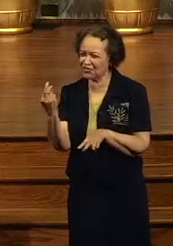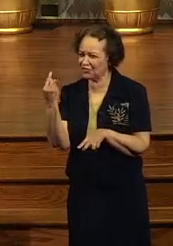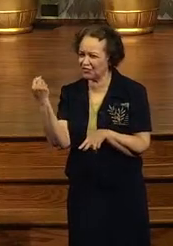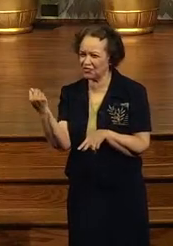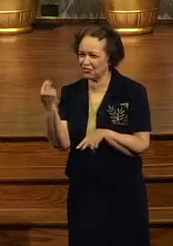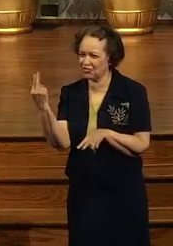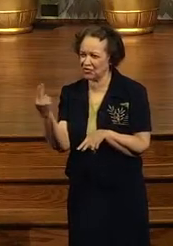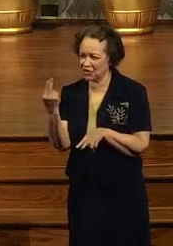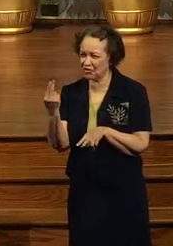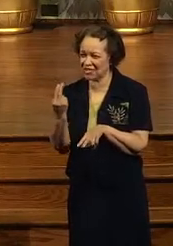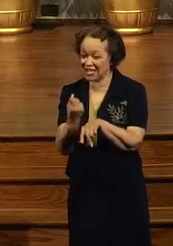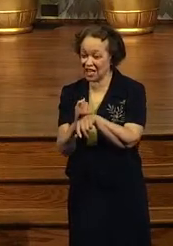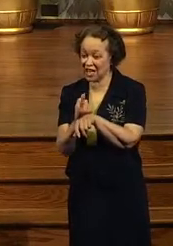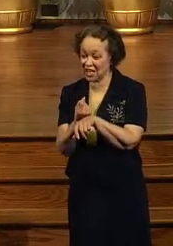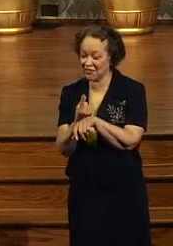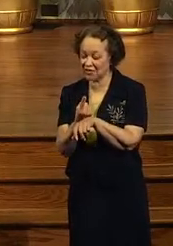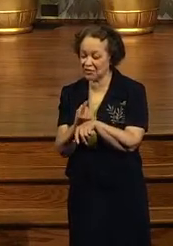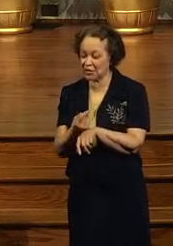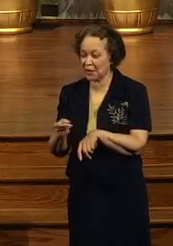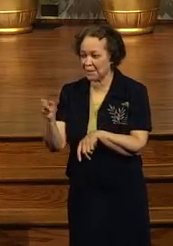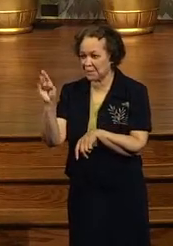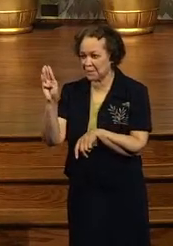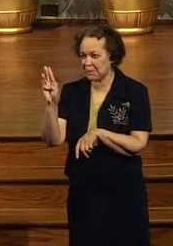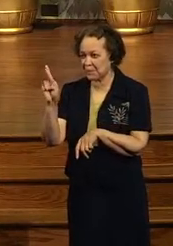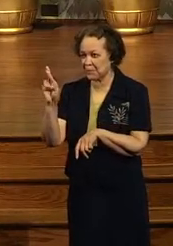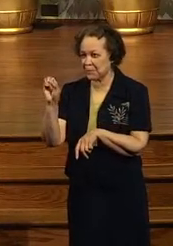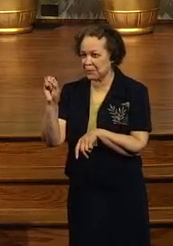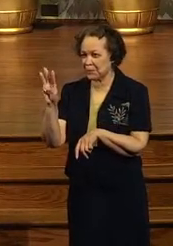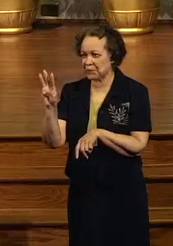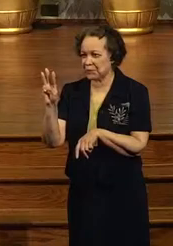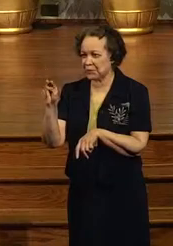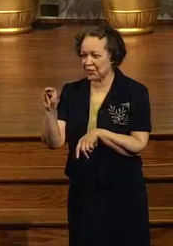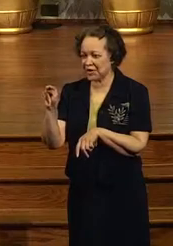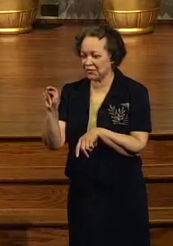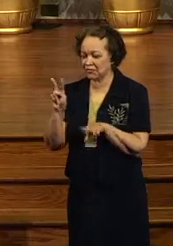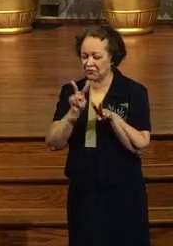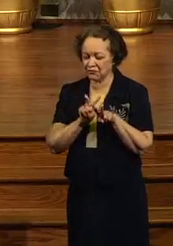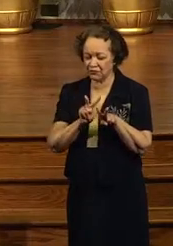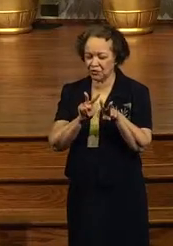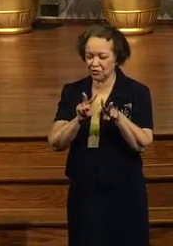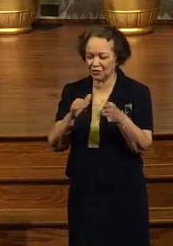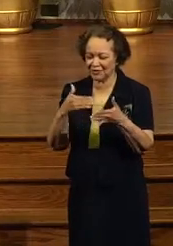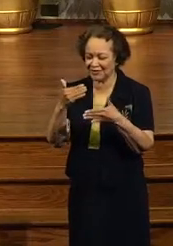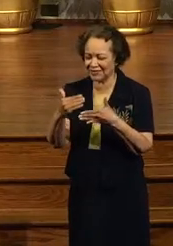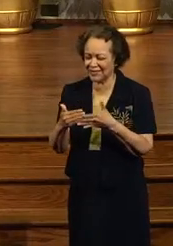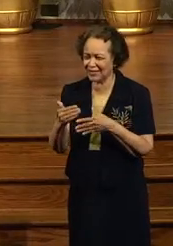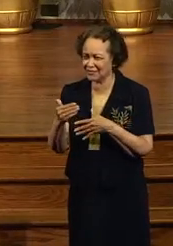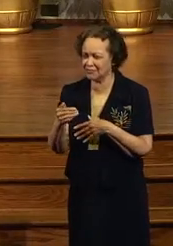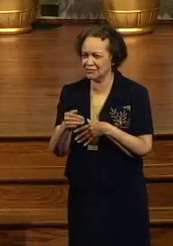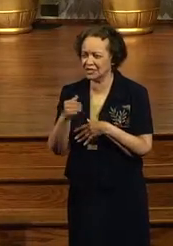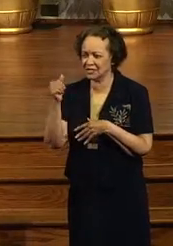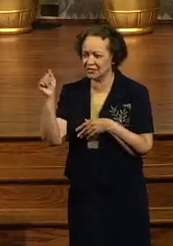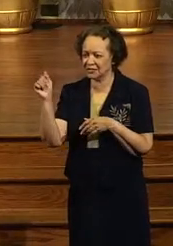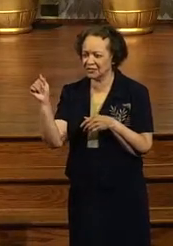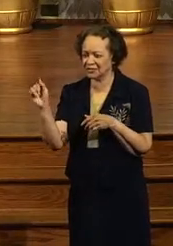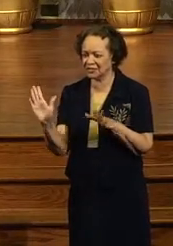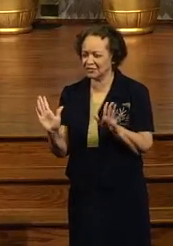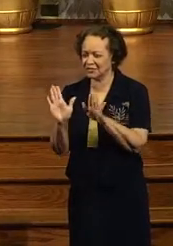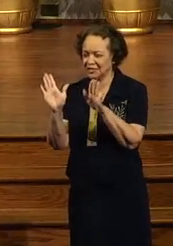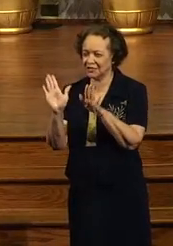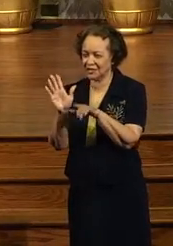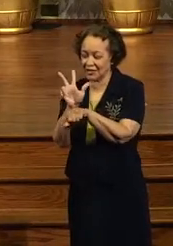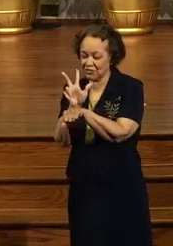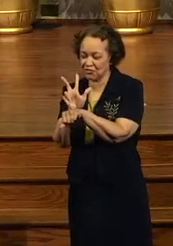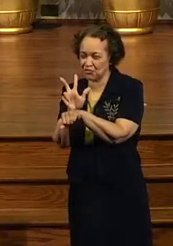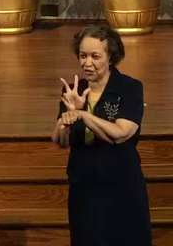Pastor Marvin Brown will be funeralized on next Sunday at 3 p.m. So please